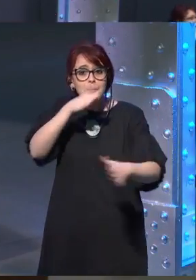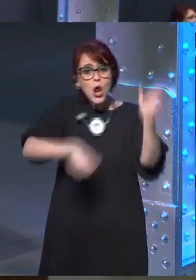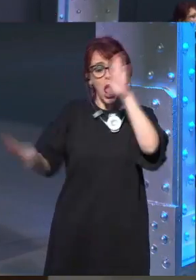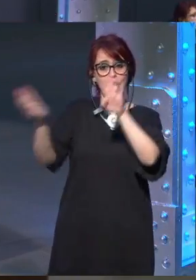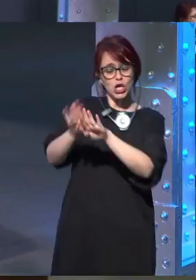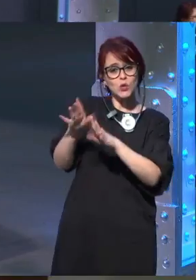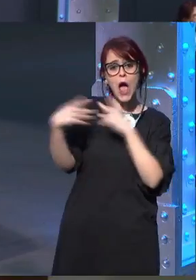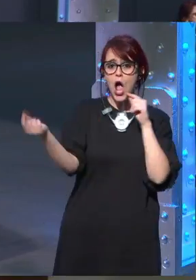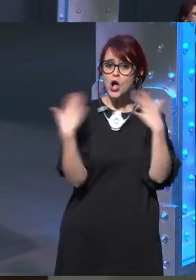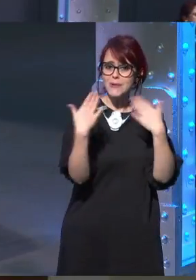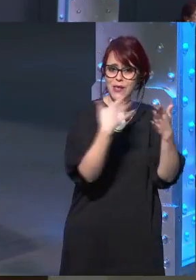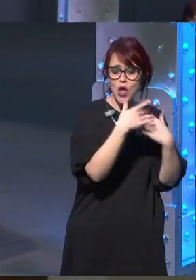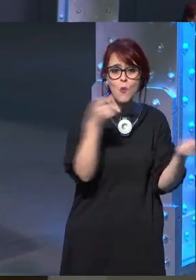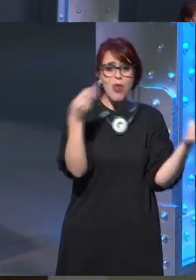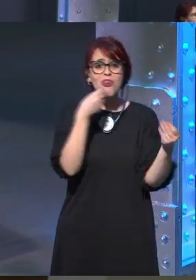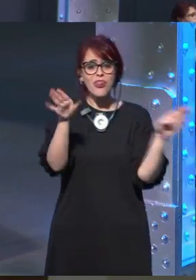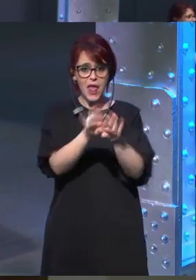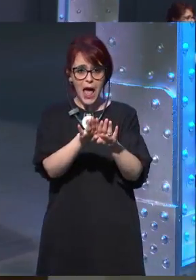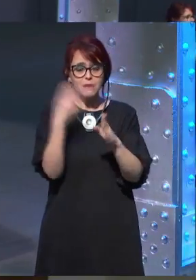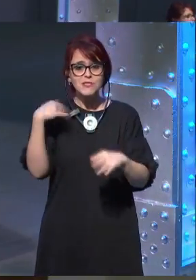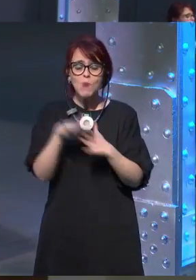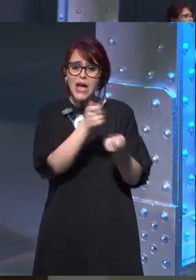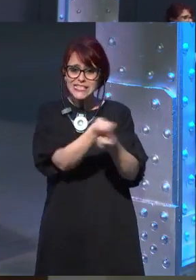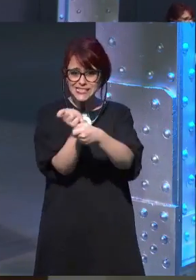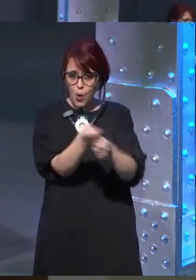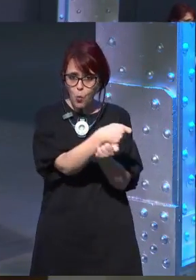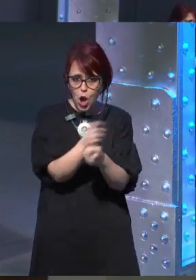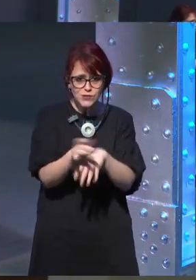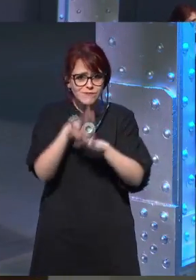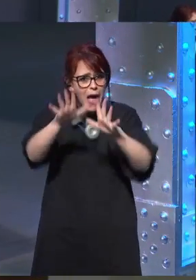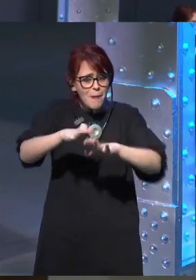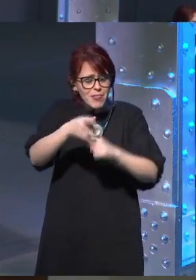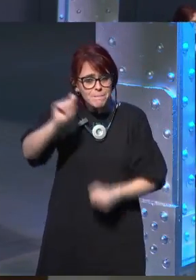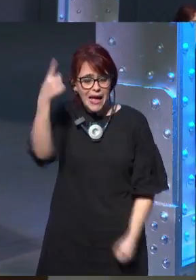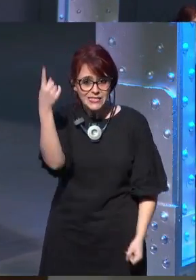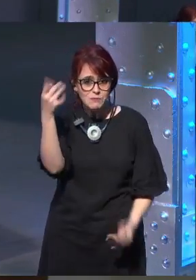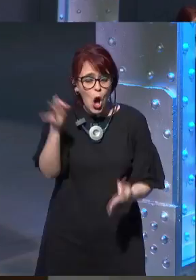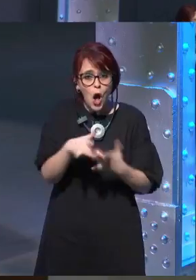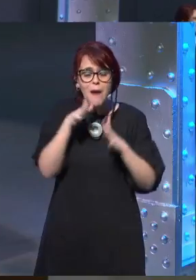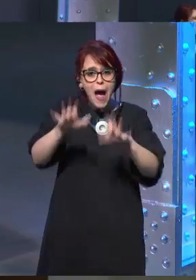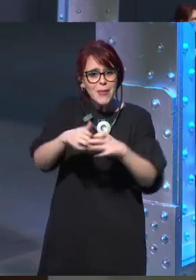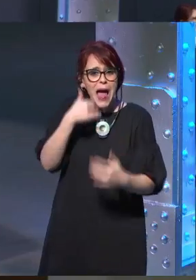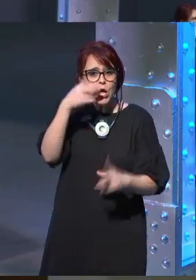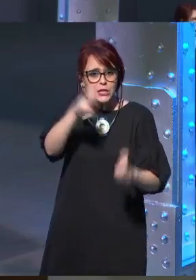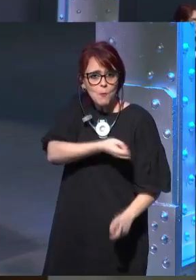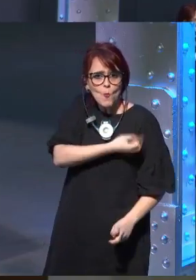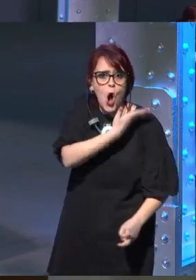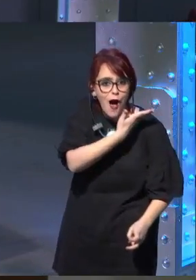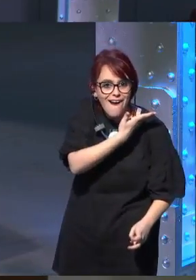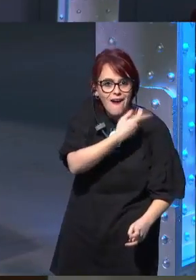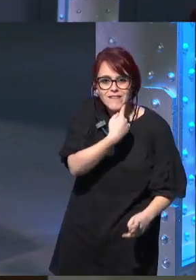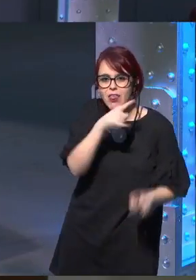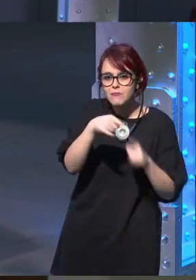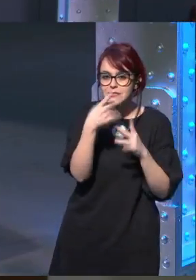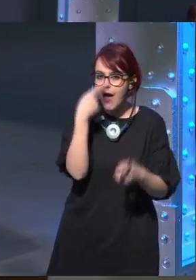one dinner conversation. Right? Talk to them. Learn something. Learn something they're passionate about. Next is